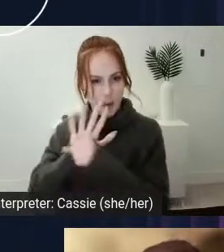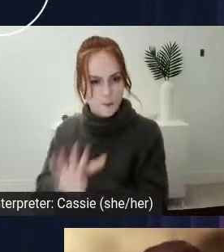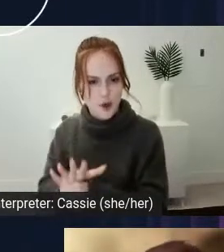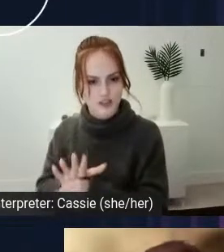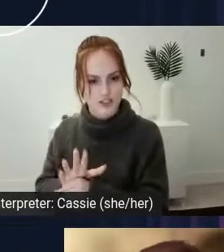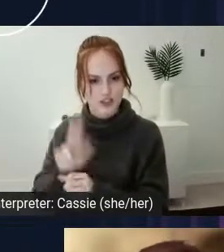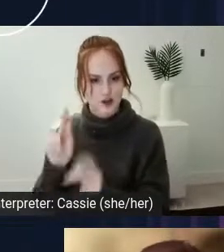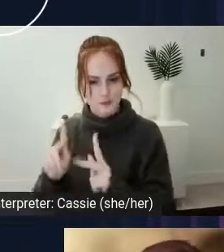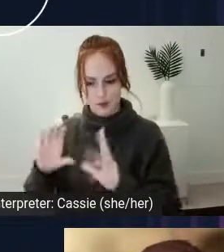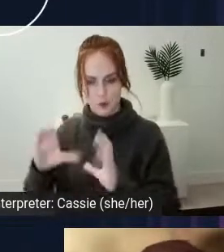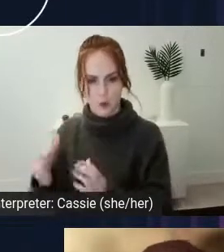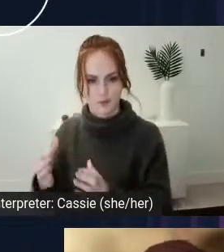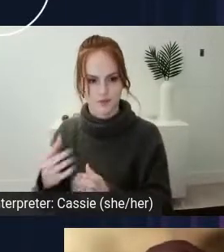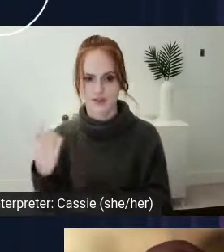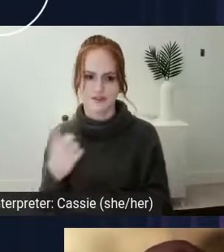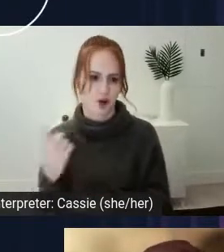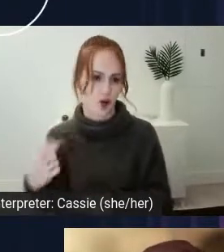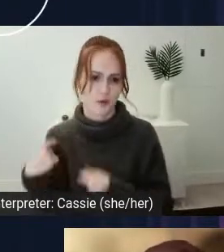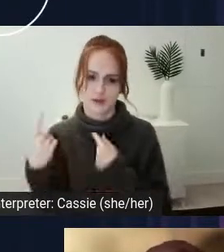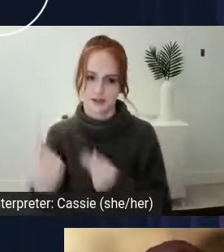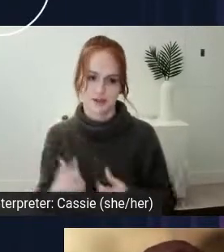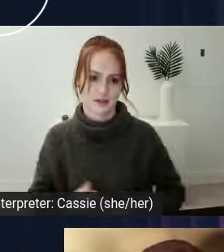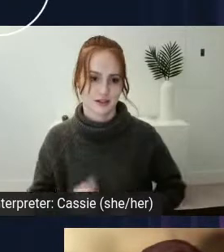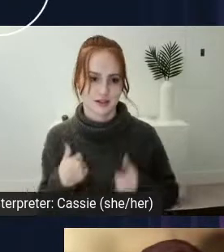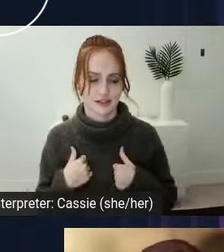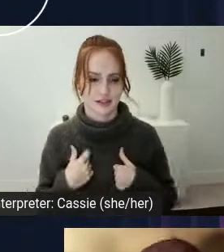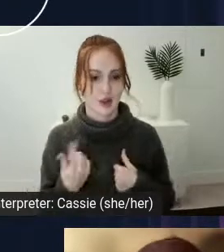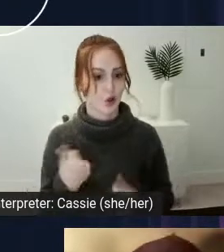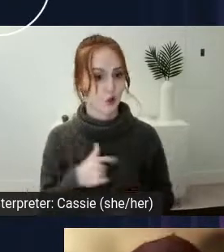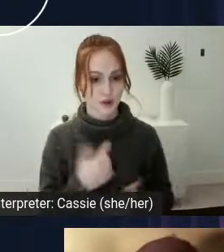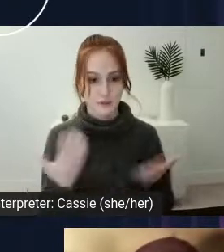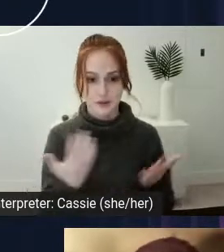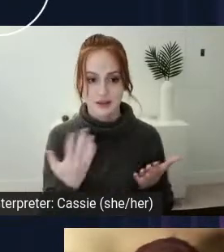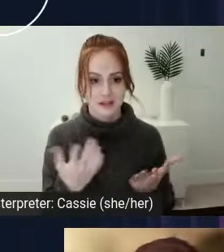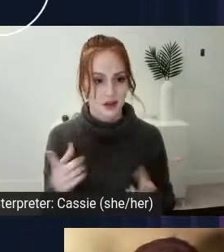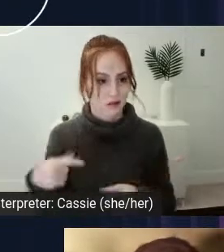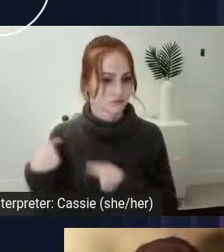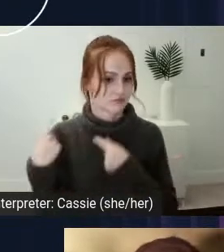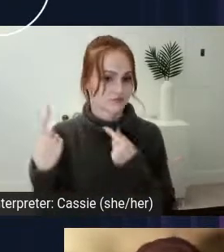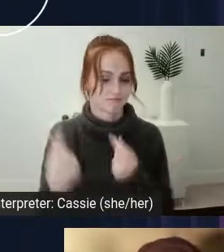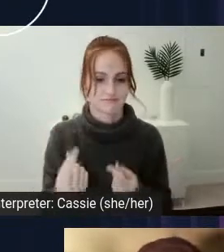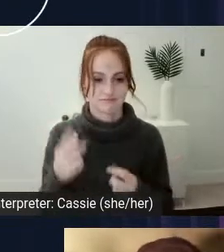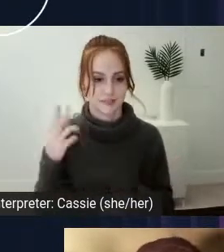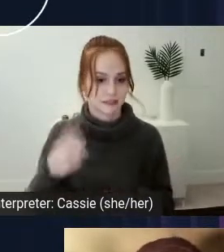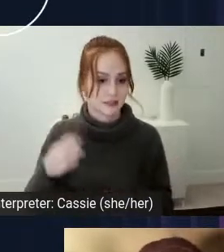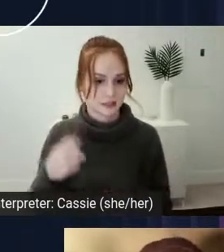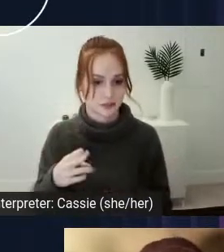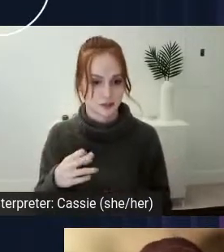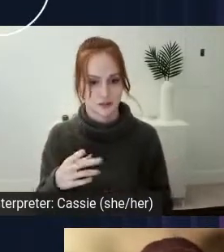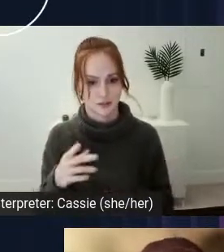of folks who have always existed. Like we've been here as long as there's been people.